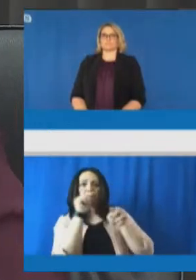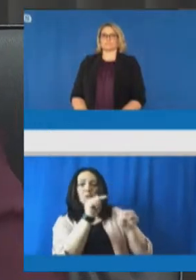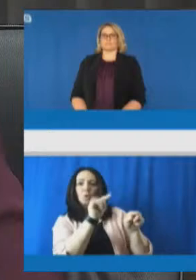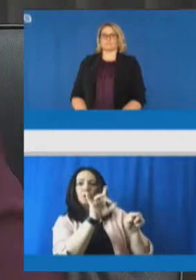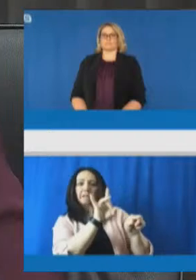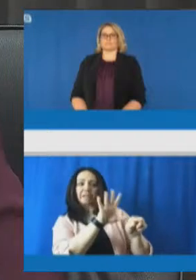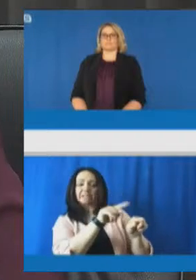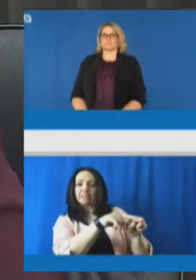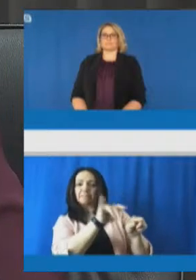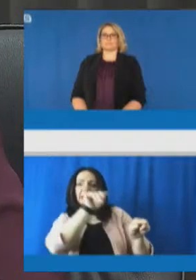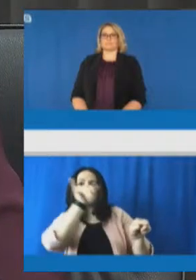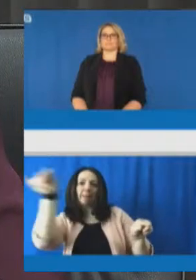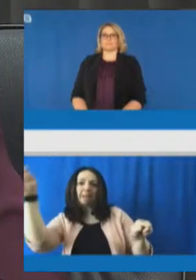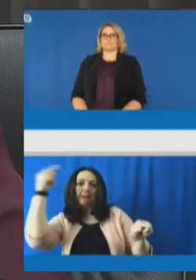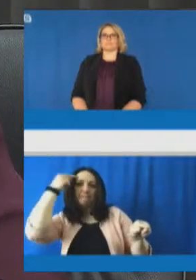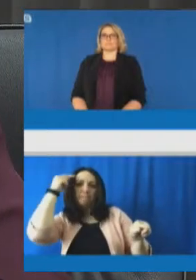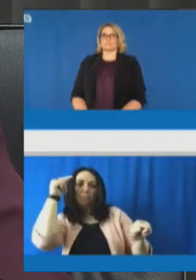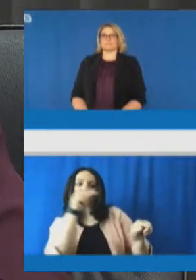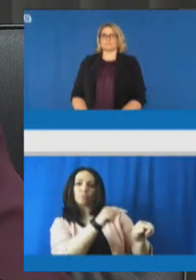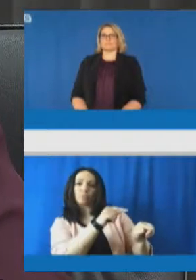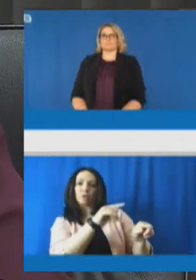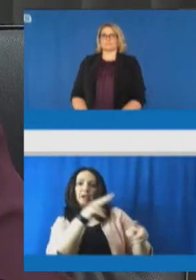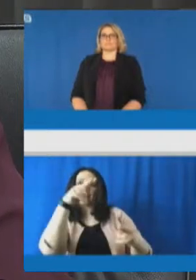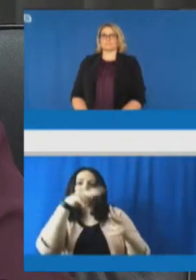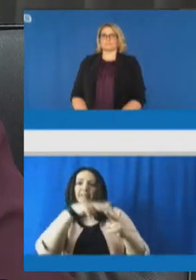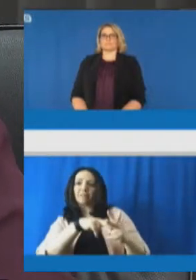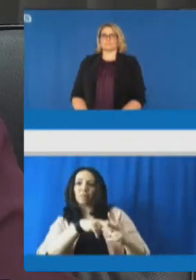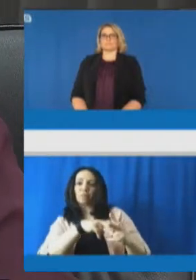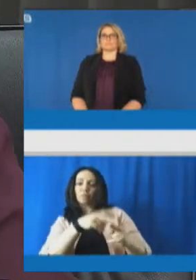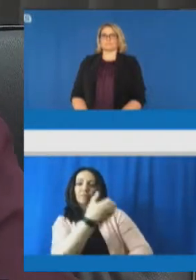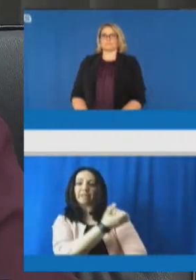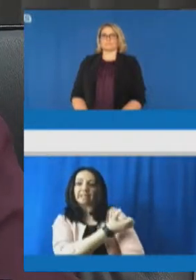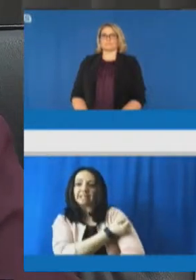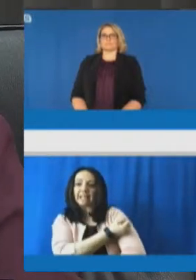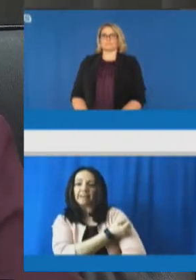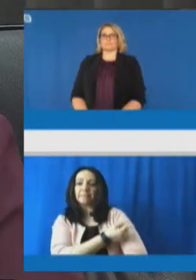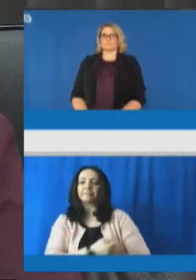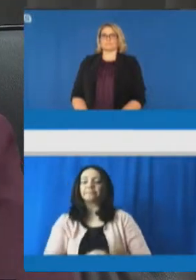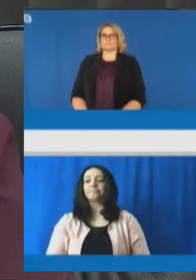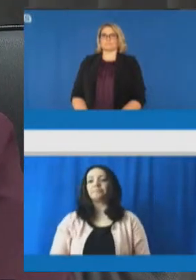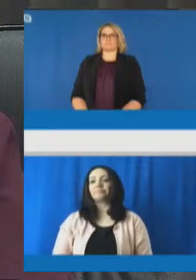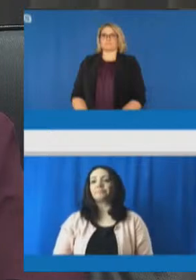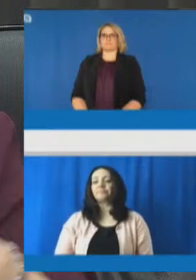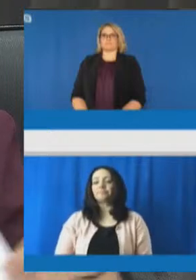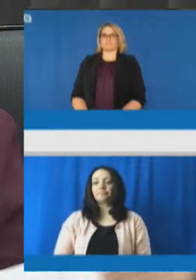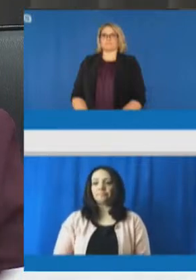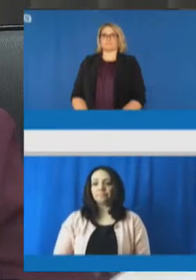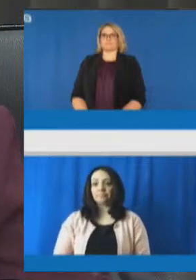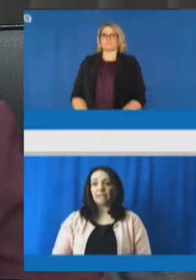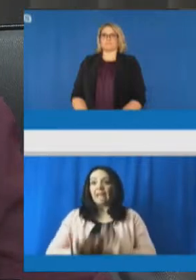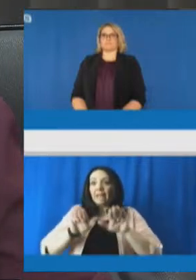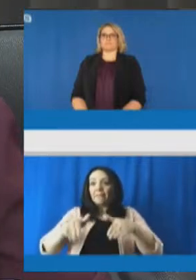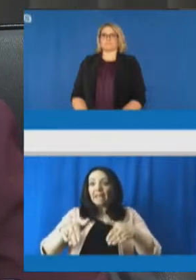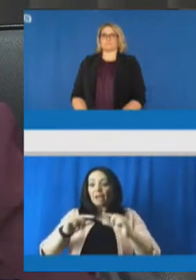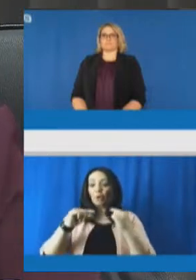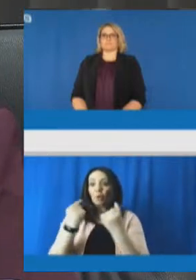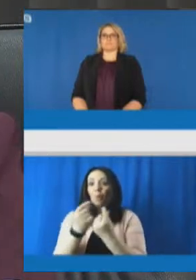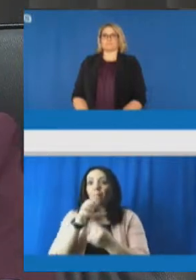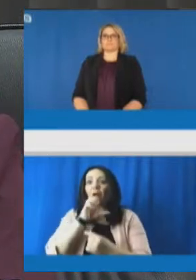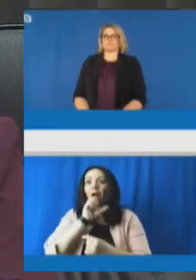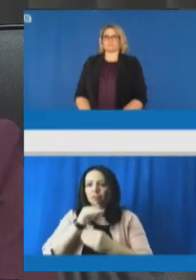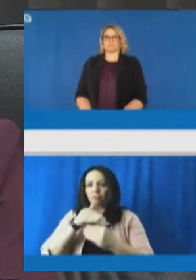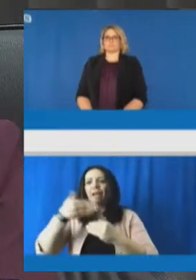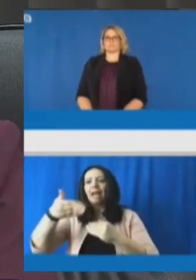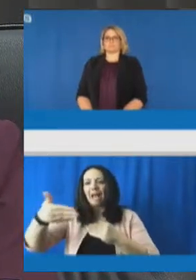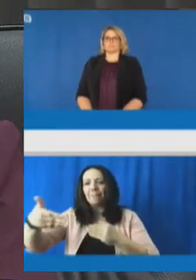of our campaign as vaccine appointments at local pharmacies will be available to New Brunswickers over the age of 85. Please bear in mind